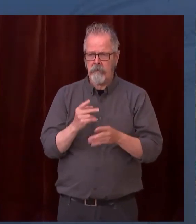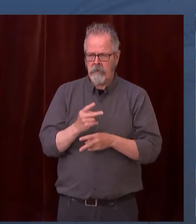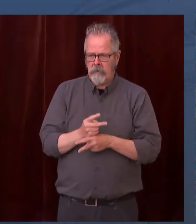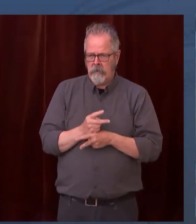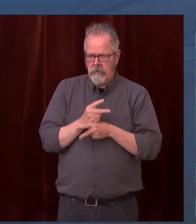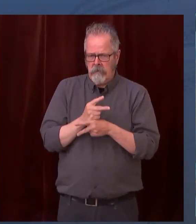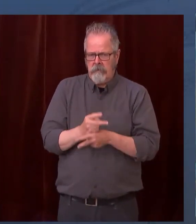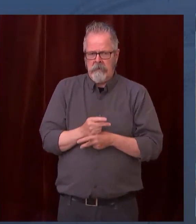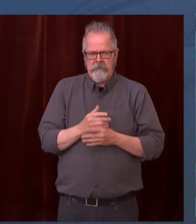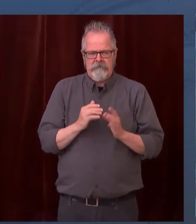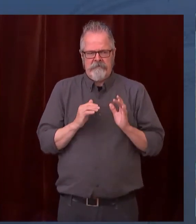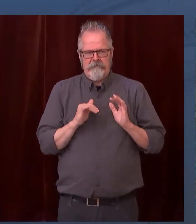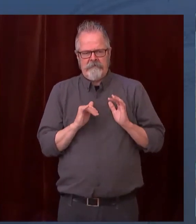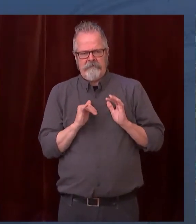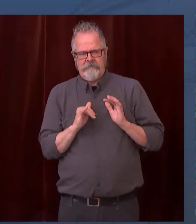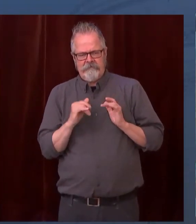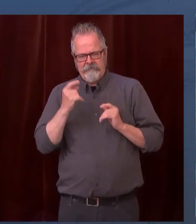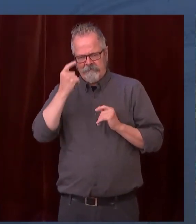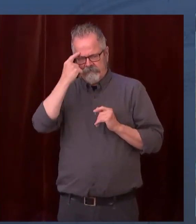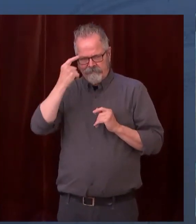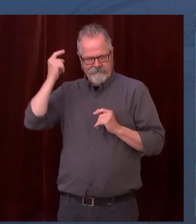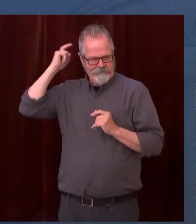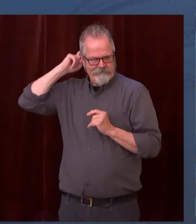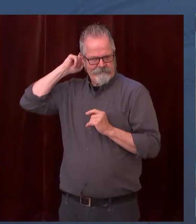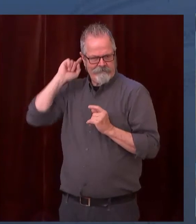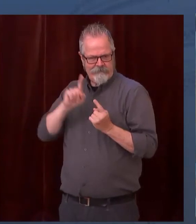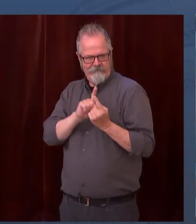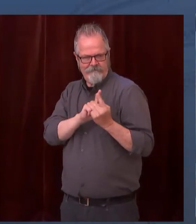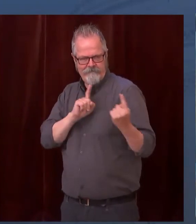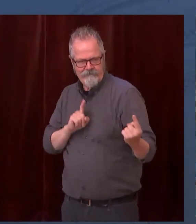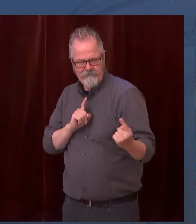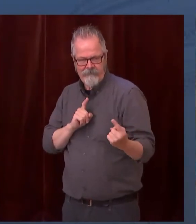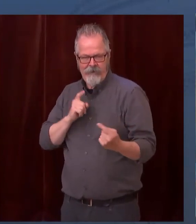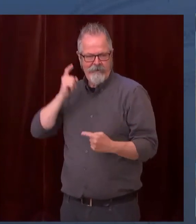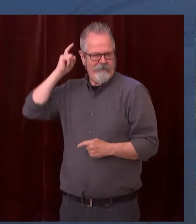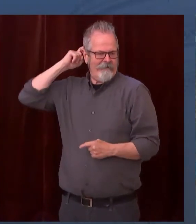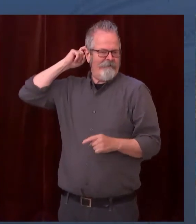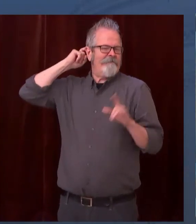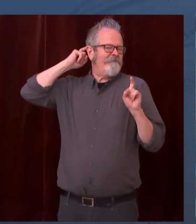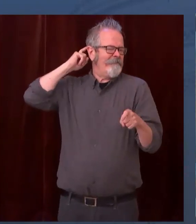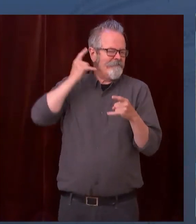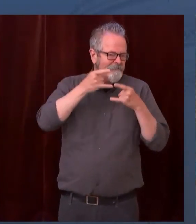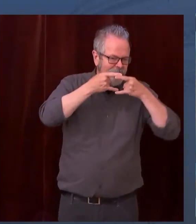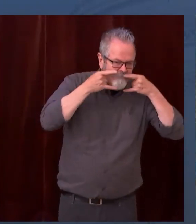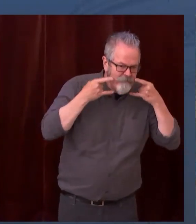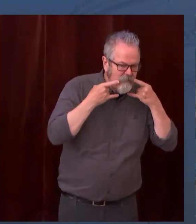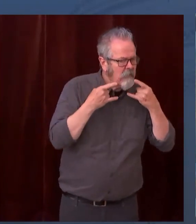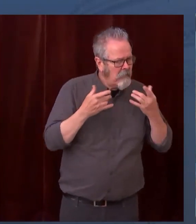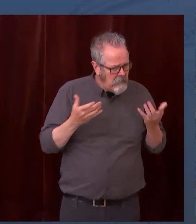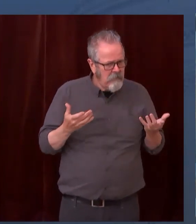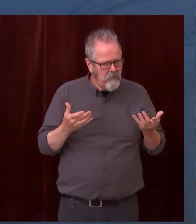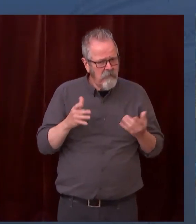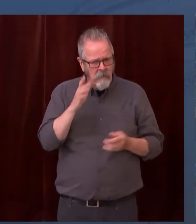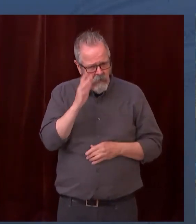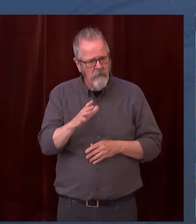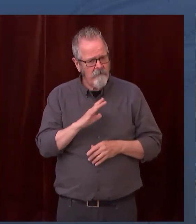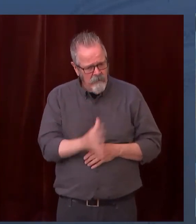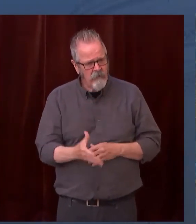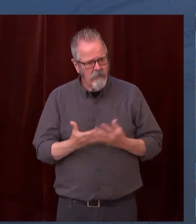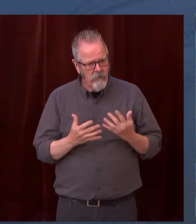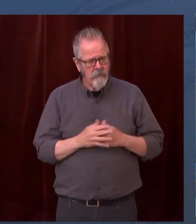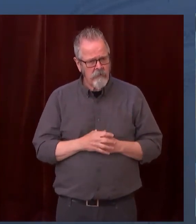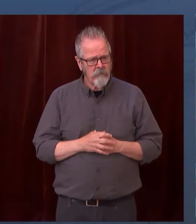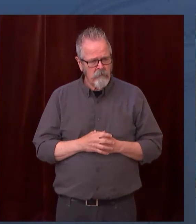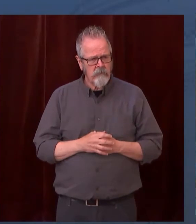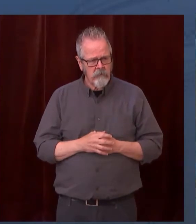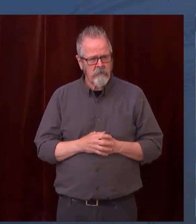in these counties that we've just been talking about, and they're coming together around this. I think it's,